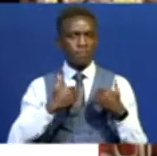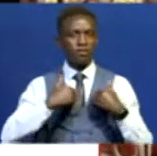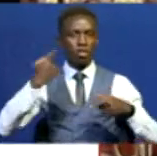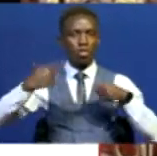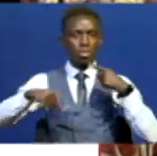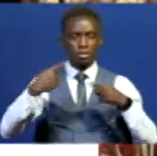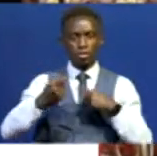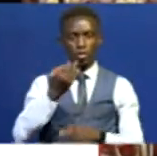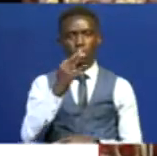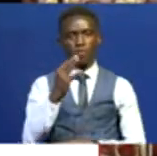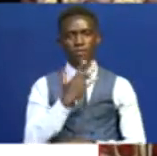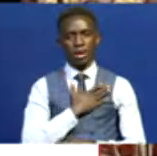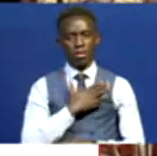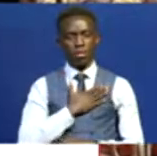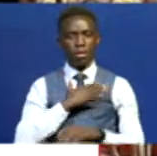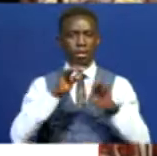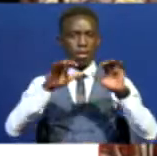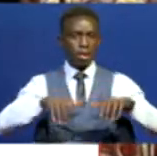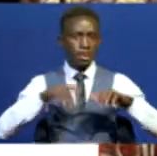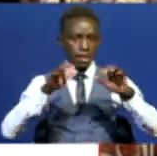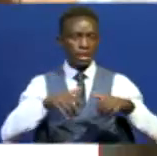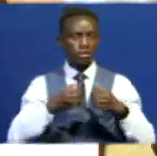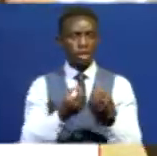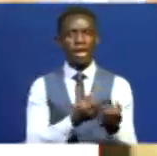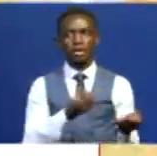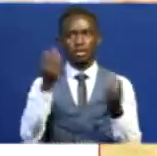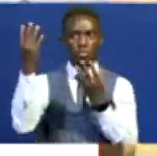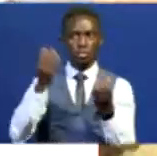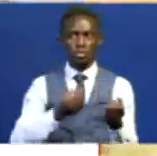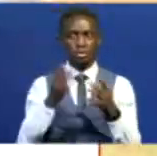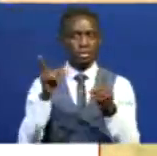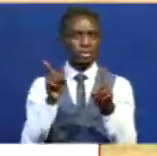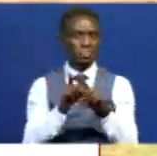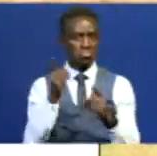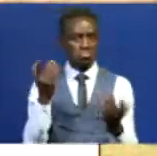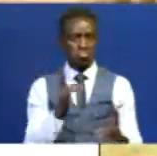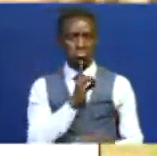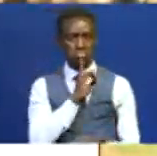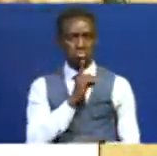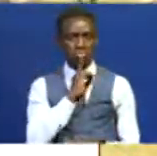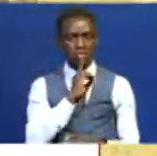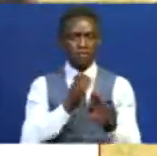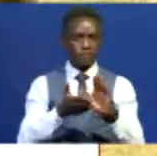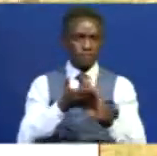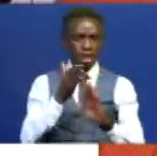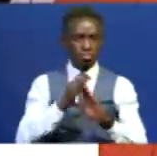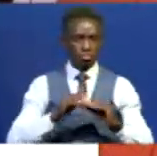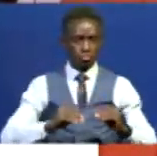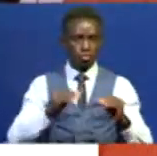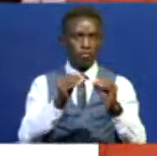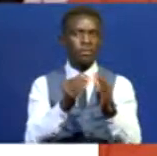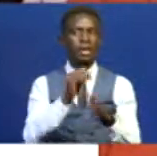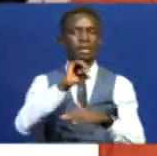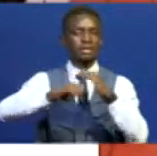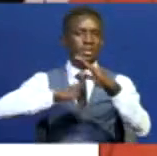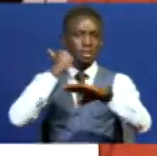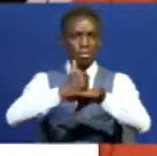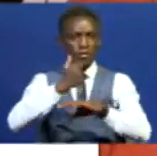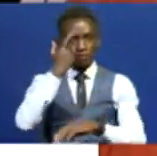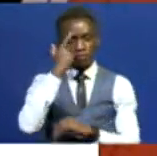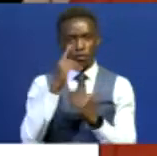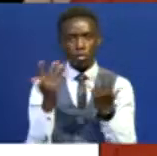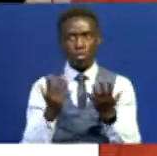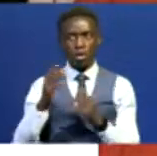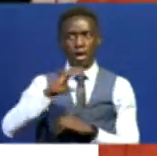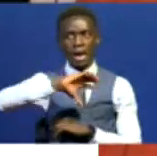of our agricultural exports. He further called for the fast tracking of the establishment of the county aggregation centers to meet